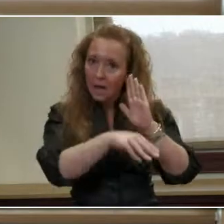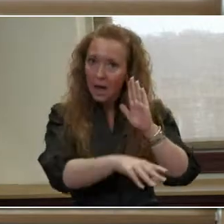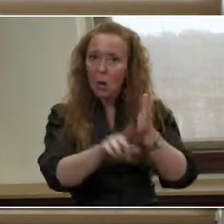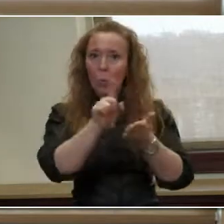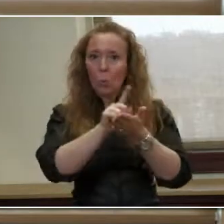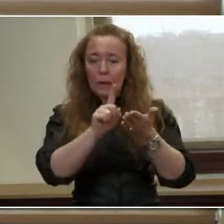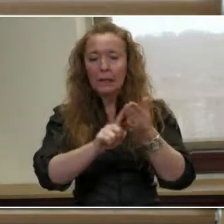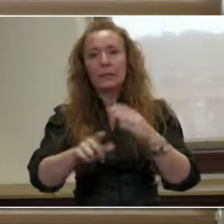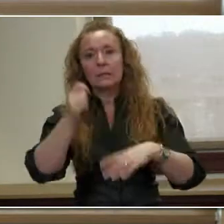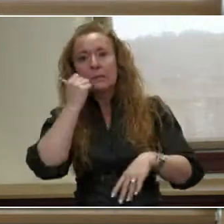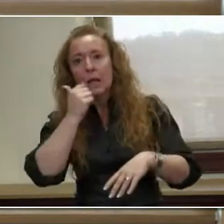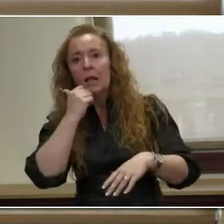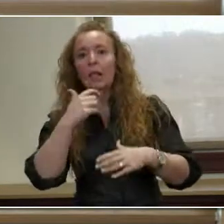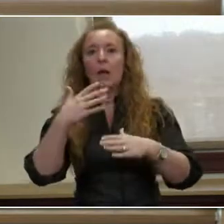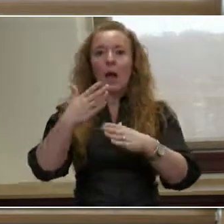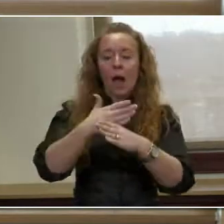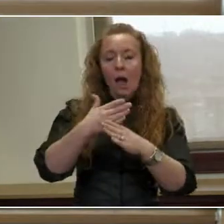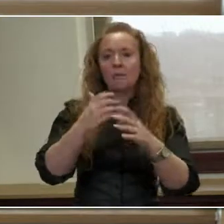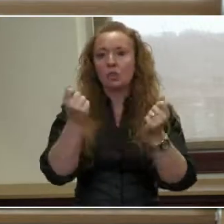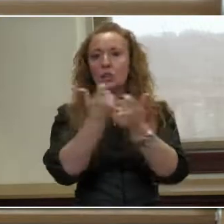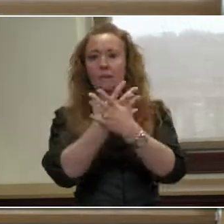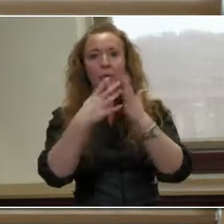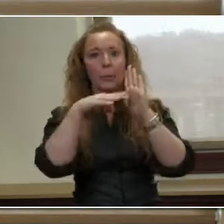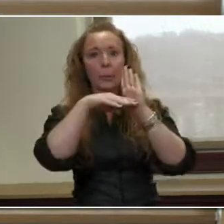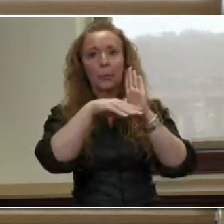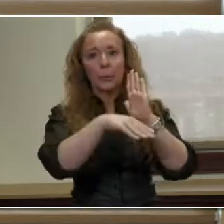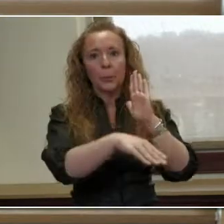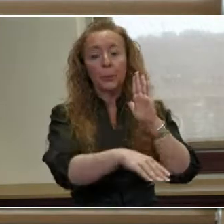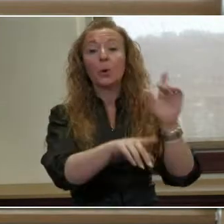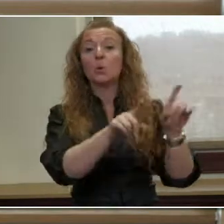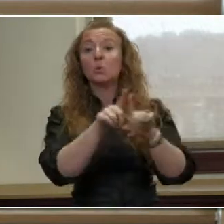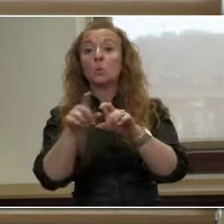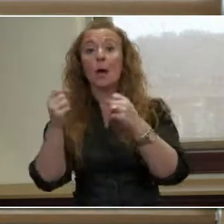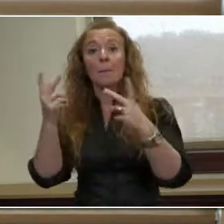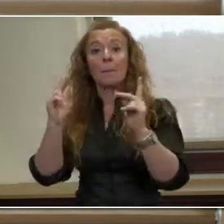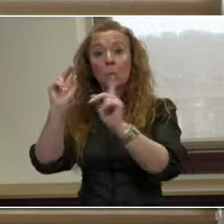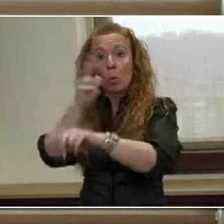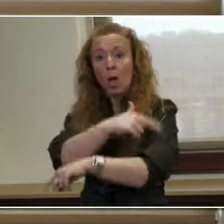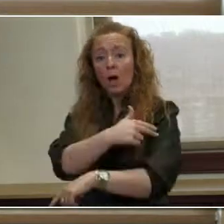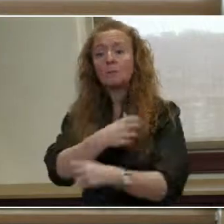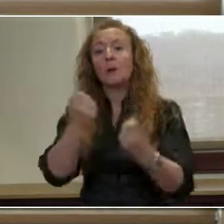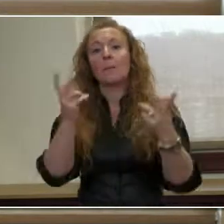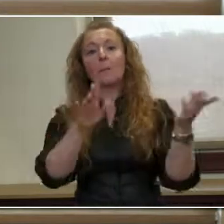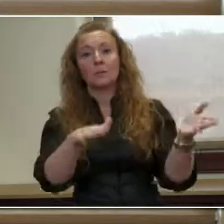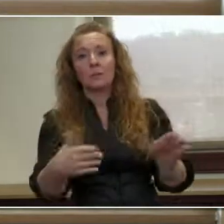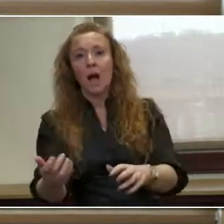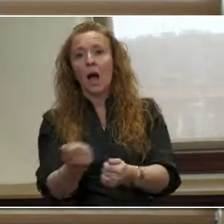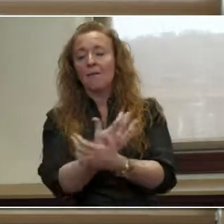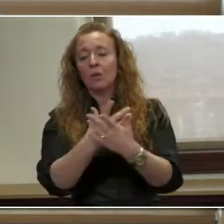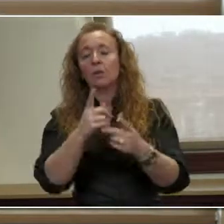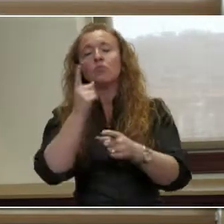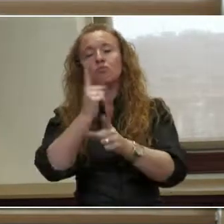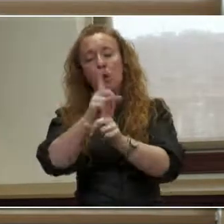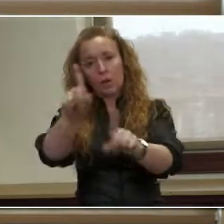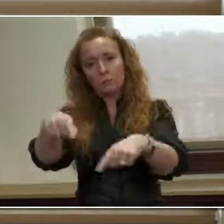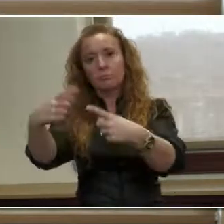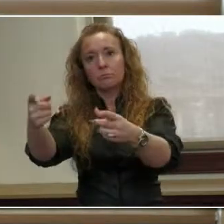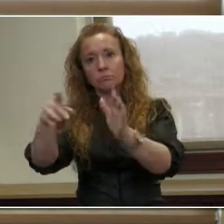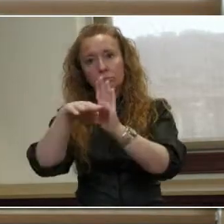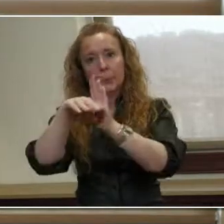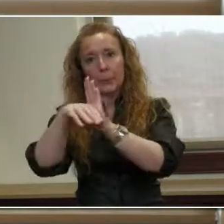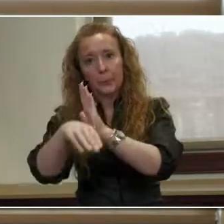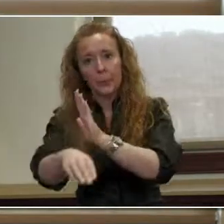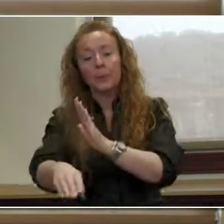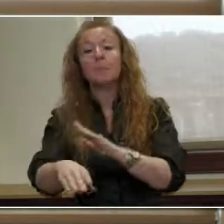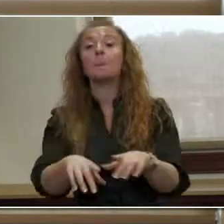numbers, daily case numbers, average case numbers, et cetera, as well as hospitalizations and fatalities, all heading in the right direction.